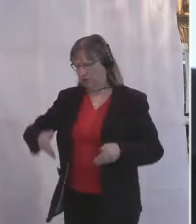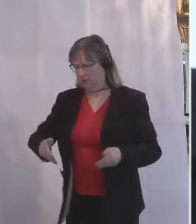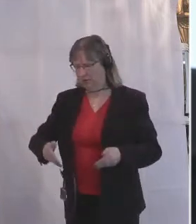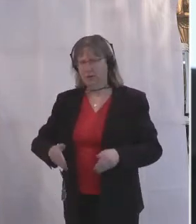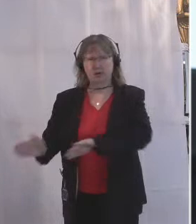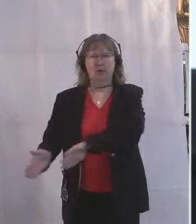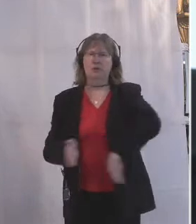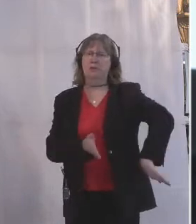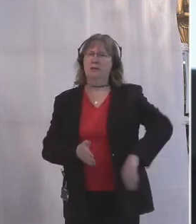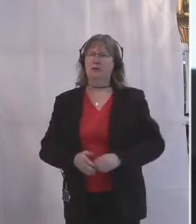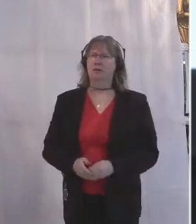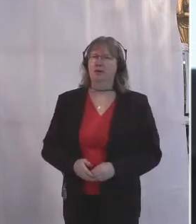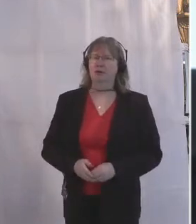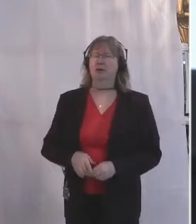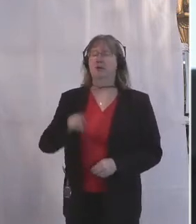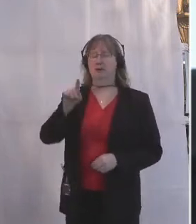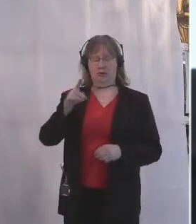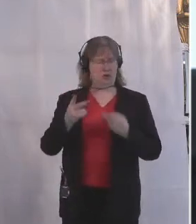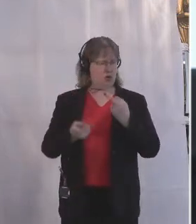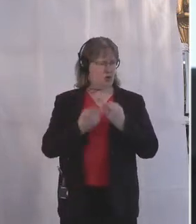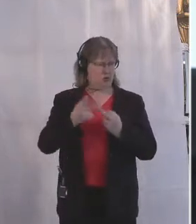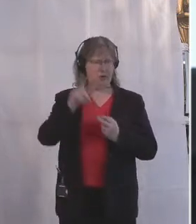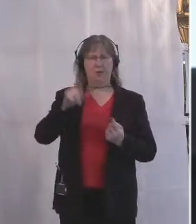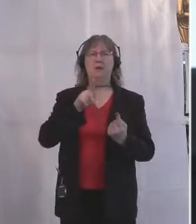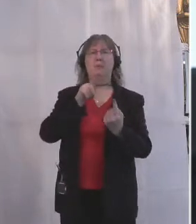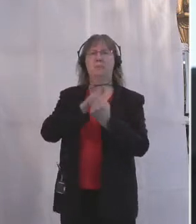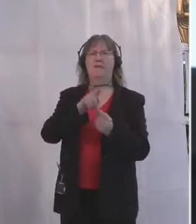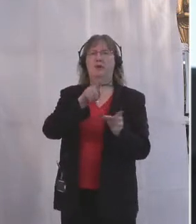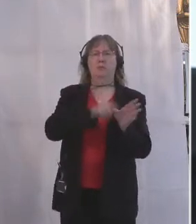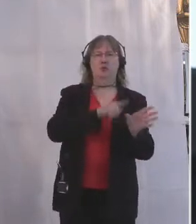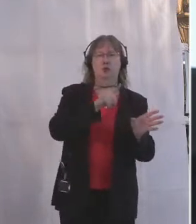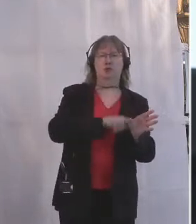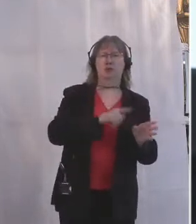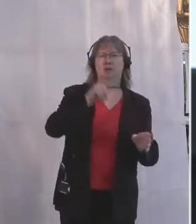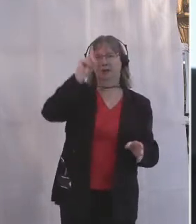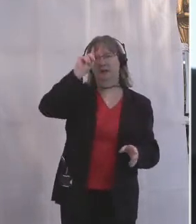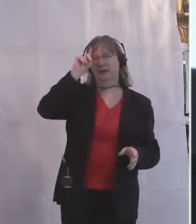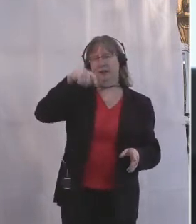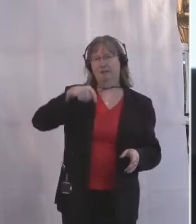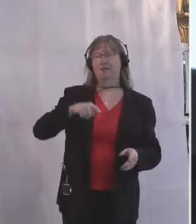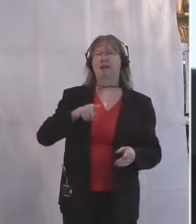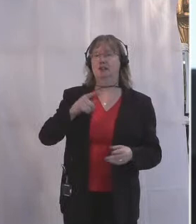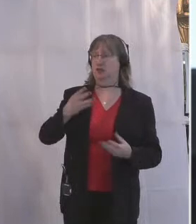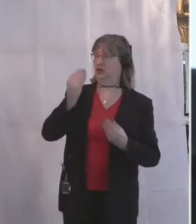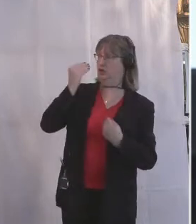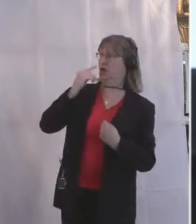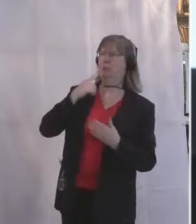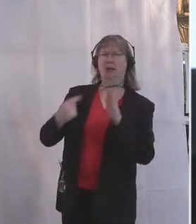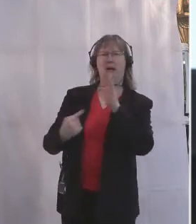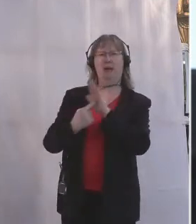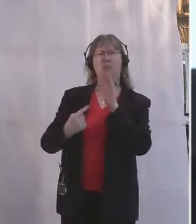And so another person that I met through the Young Innovator Award program, she taught me something really